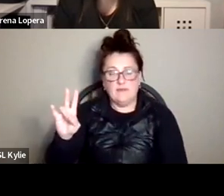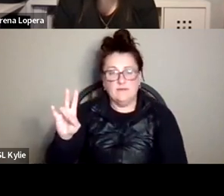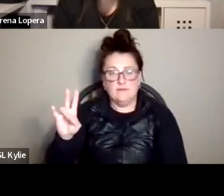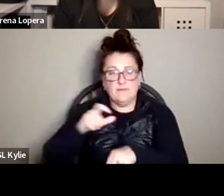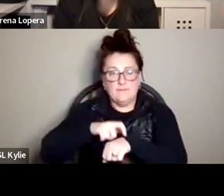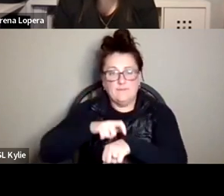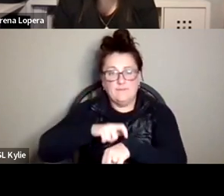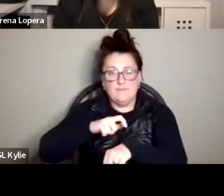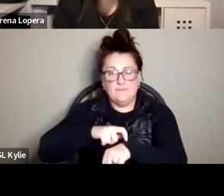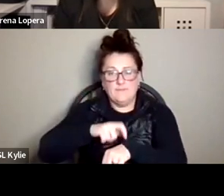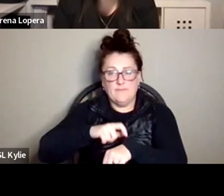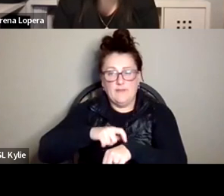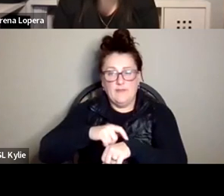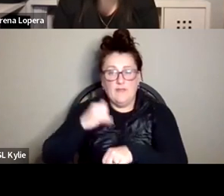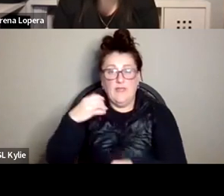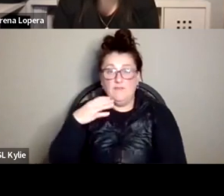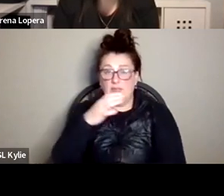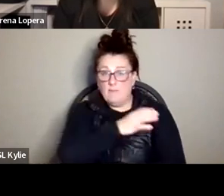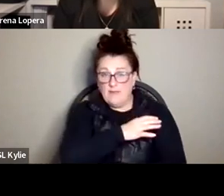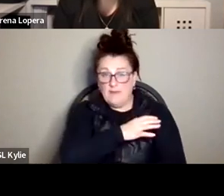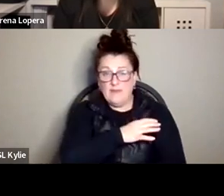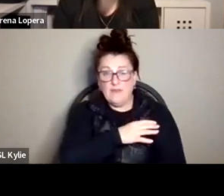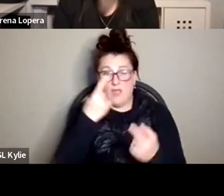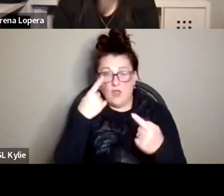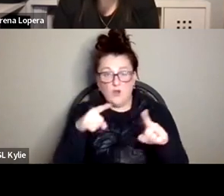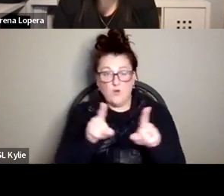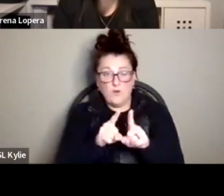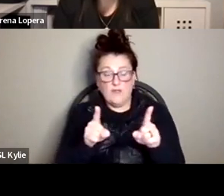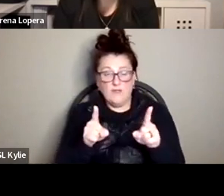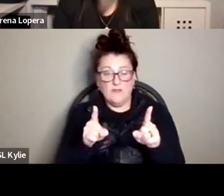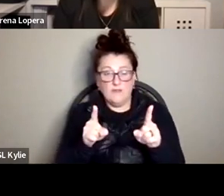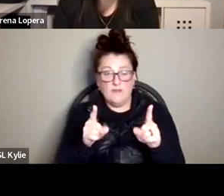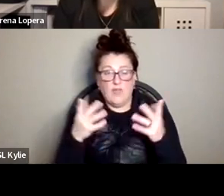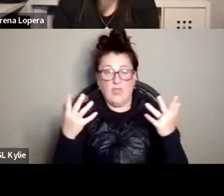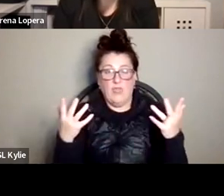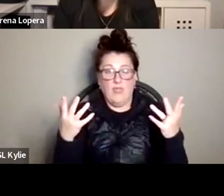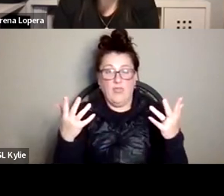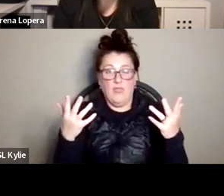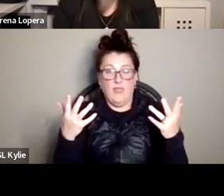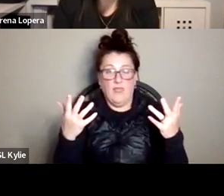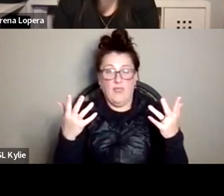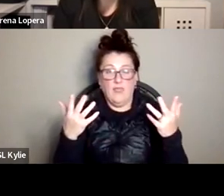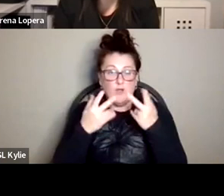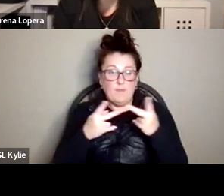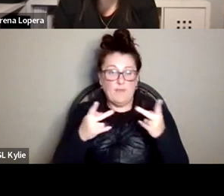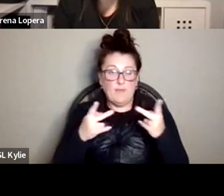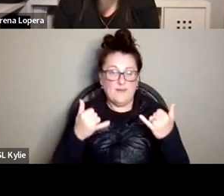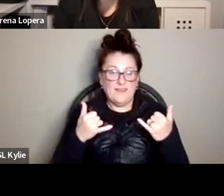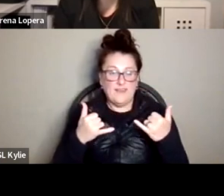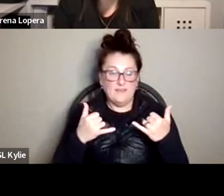and if the committee and folks around the table would agree, I think we are we're in a good place.